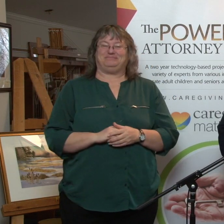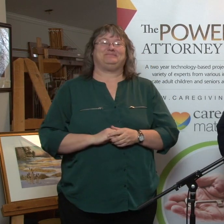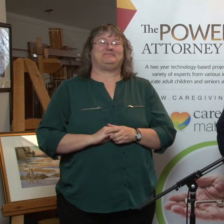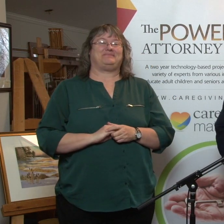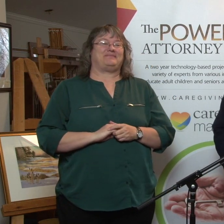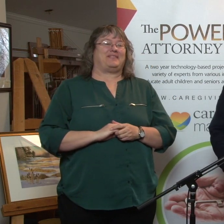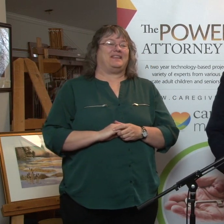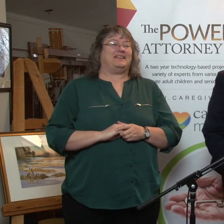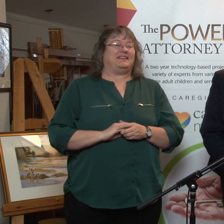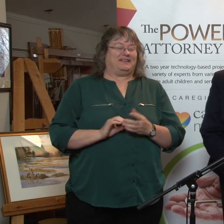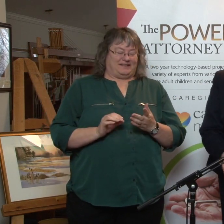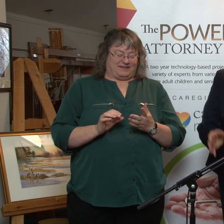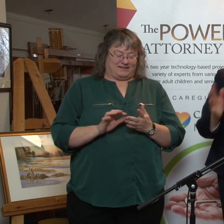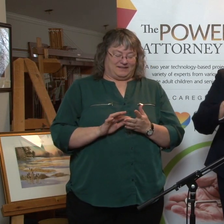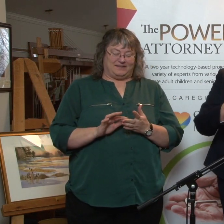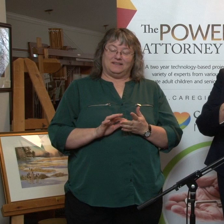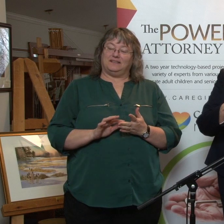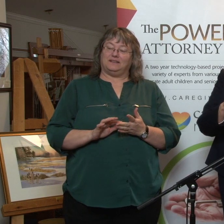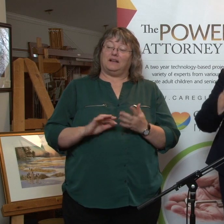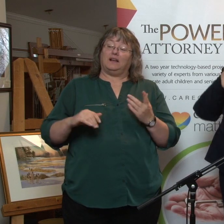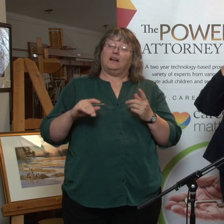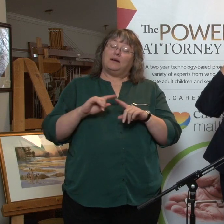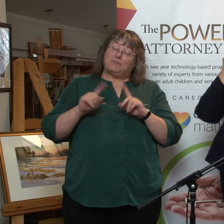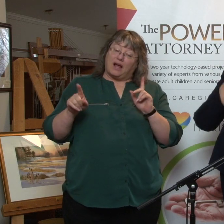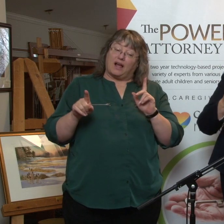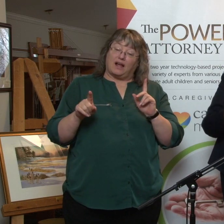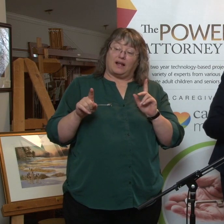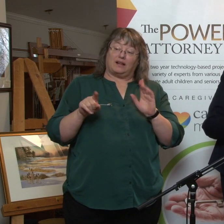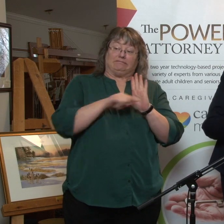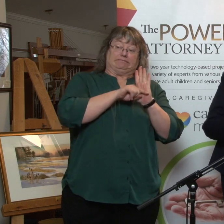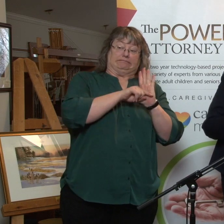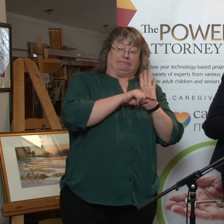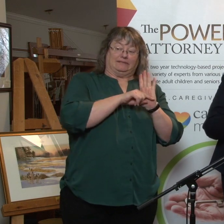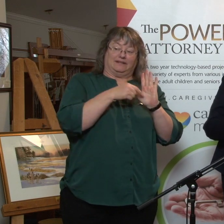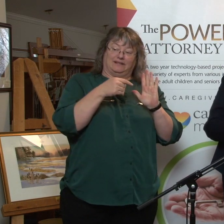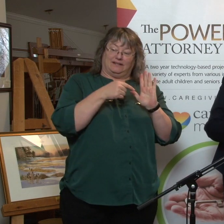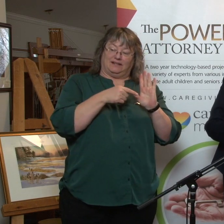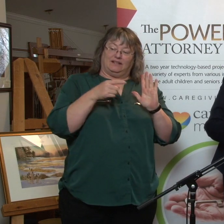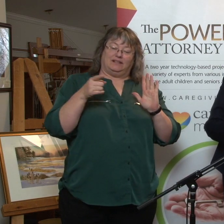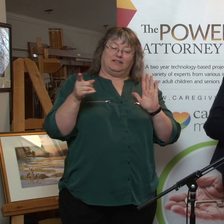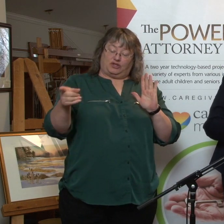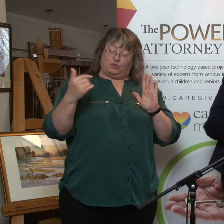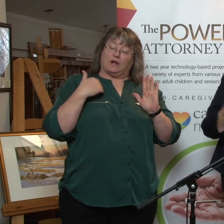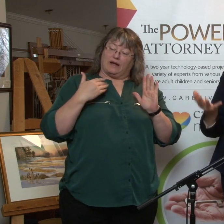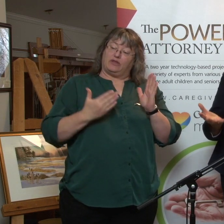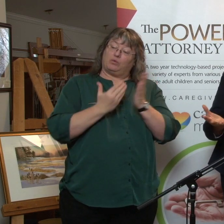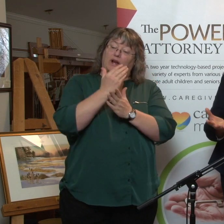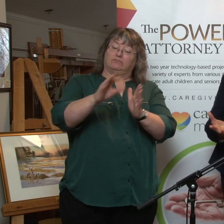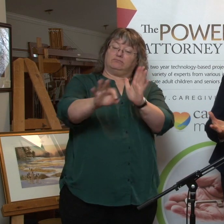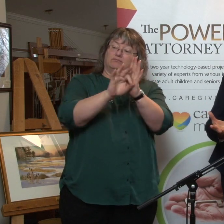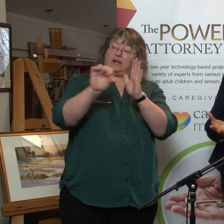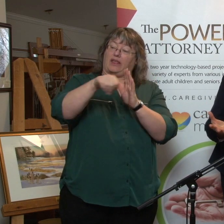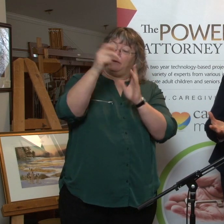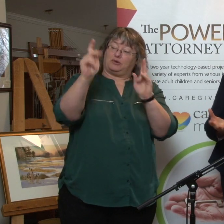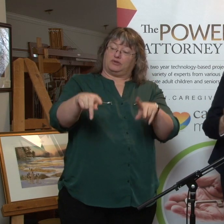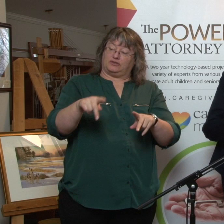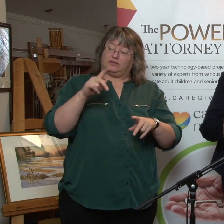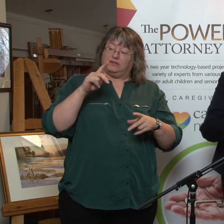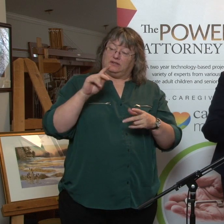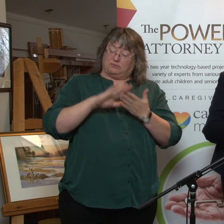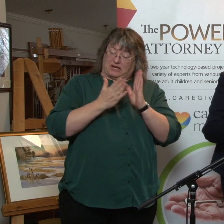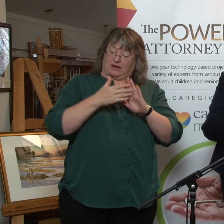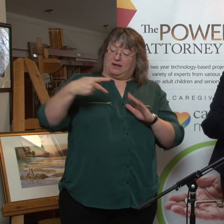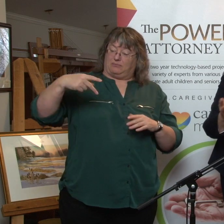It does. I mean, but the other side of that is you have the right to appoint anyone to be your power of attorney,